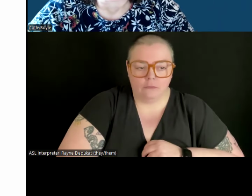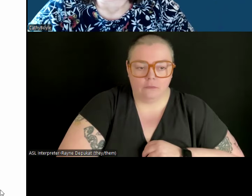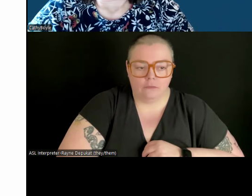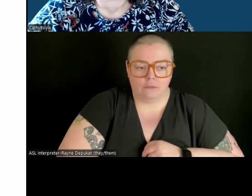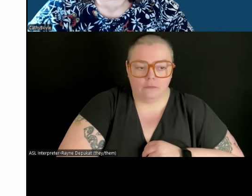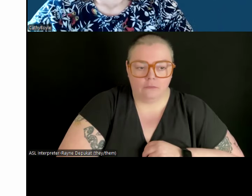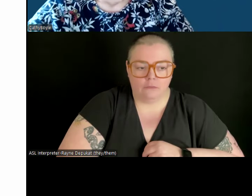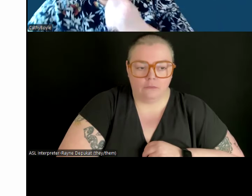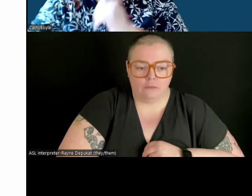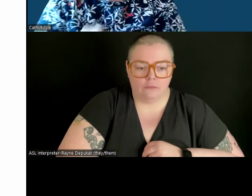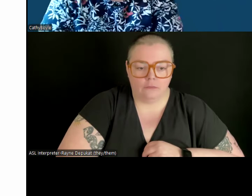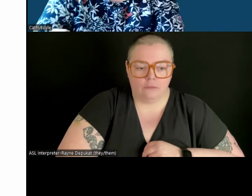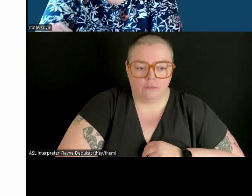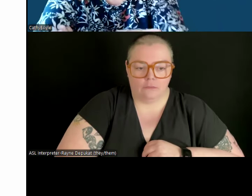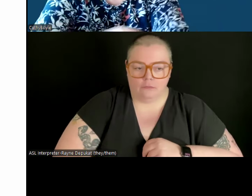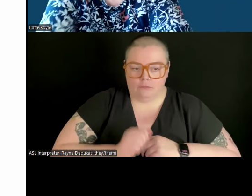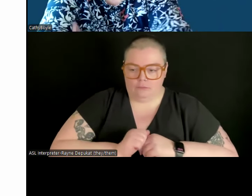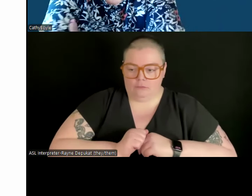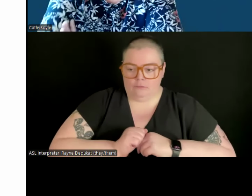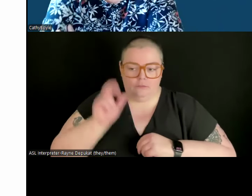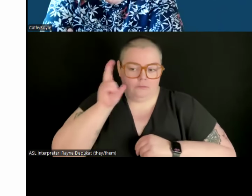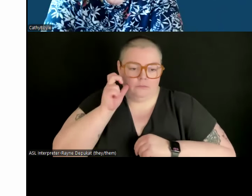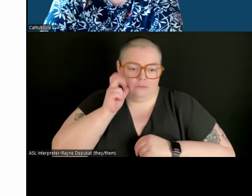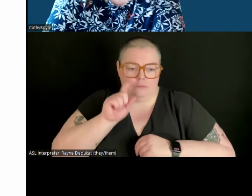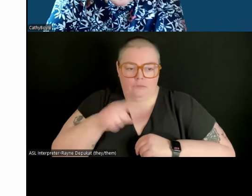There's more to searching for housing